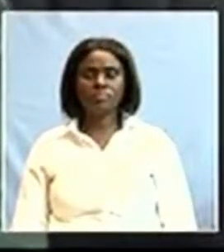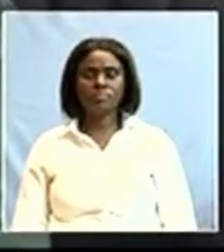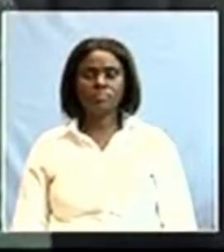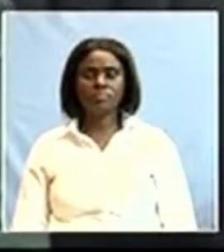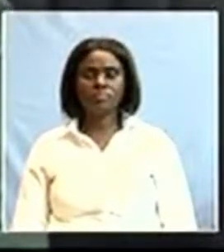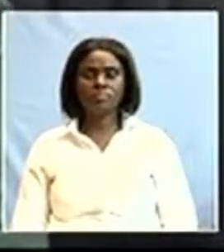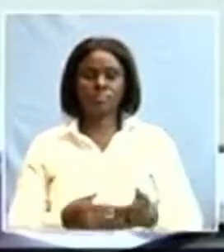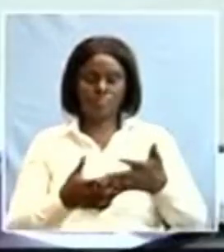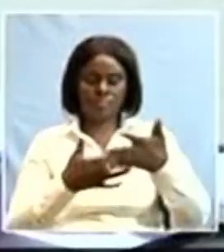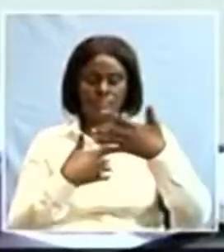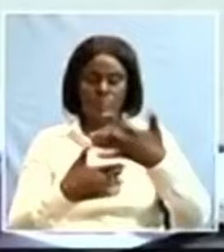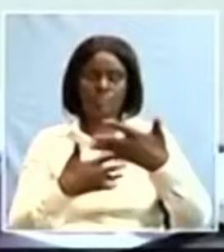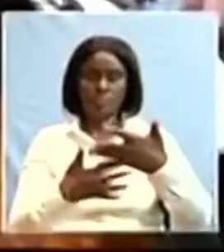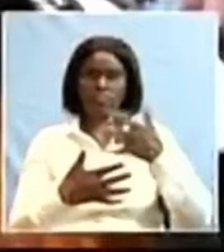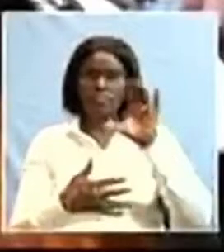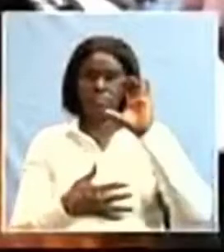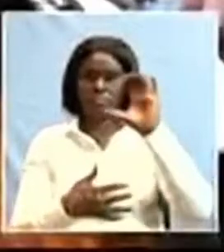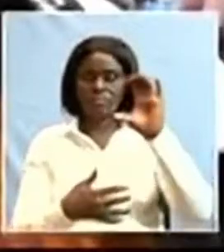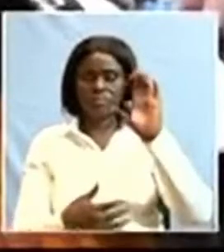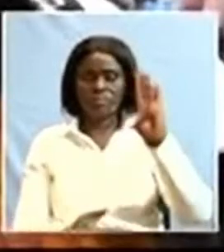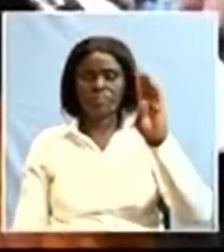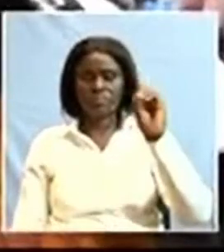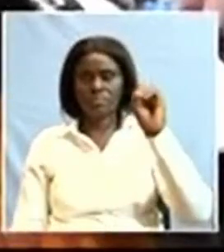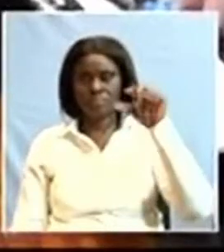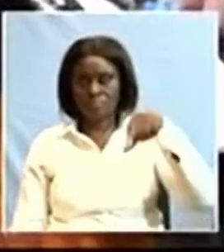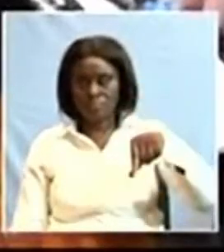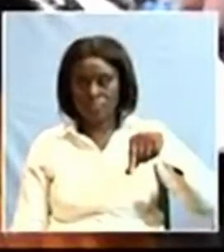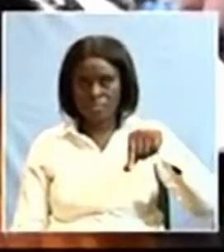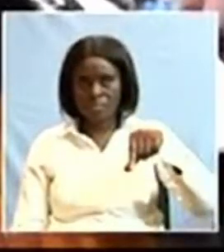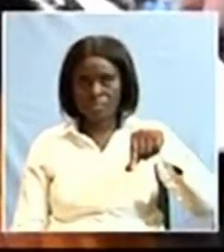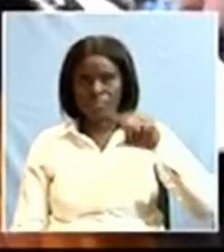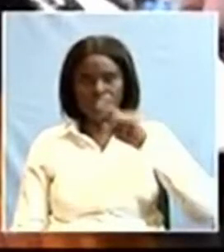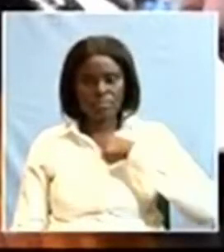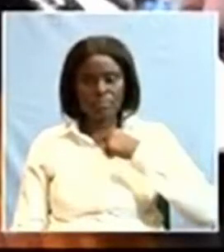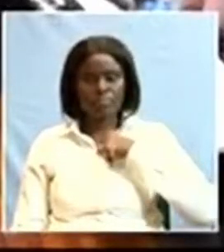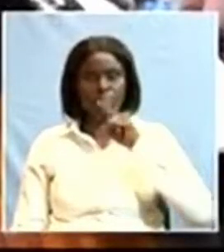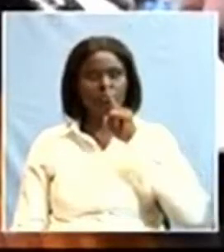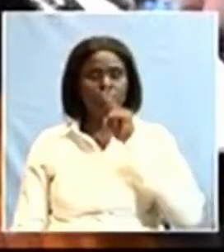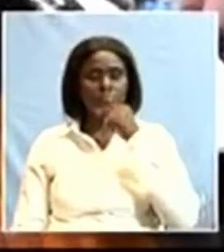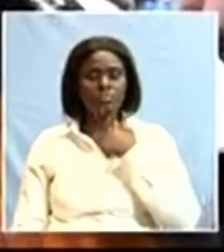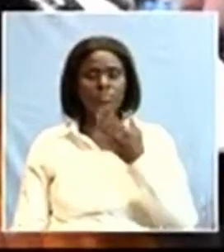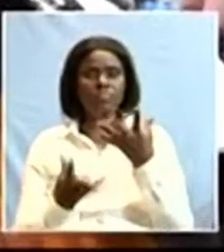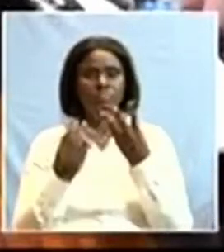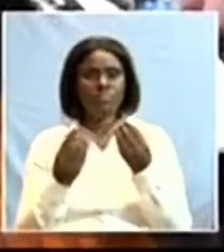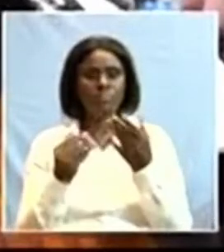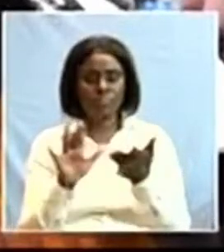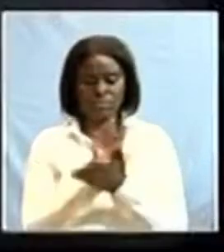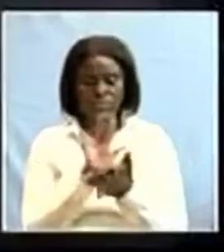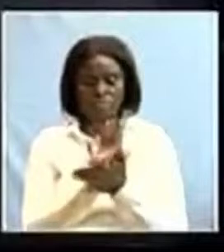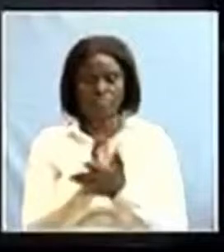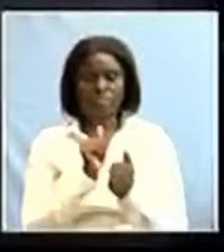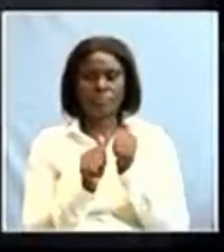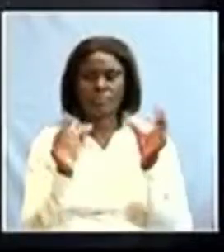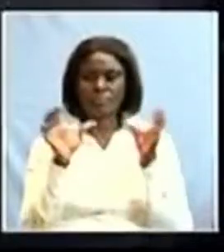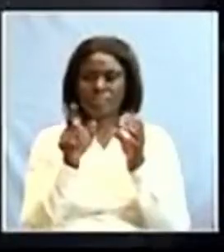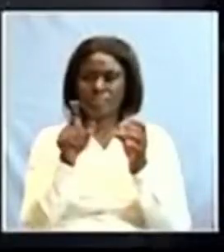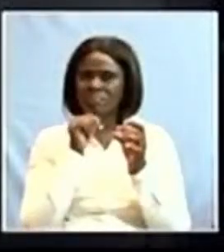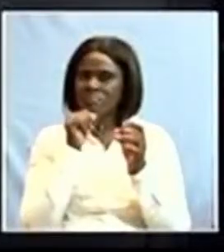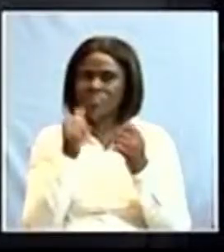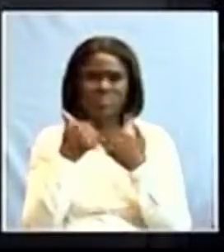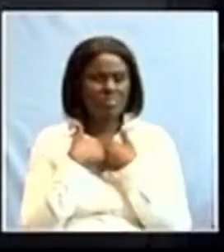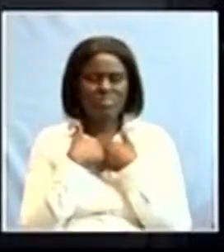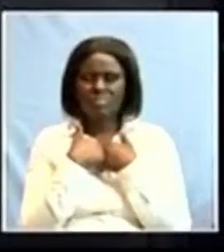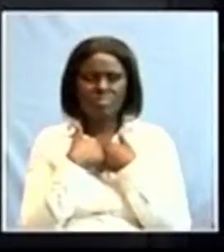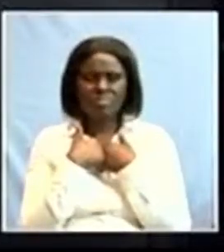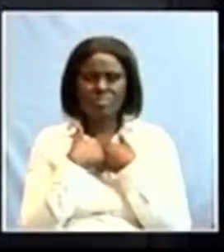document. It was done by the province, so the BOQ. I'm sure there's a soft copy, because The council doesn't have. this is